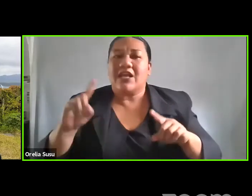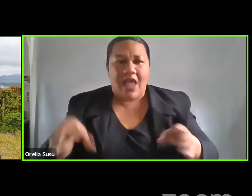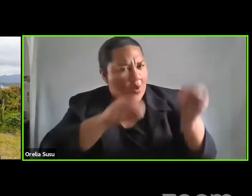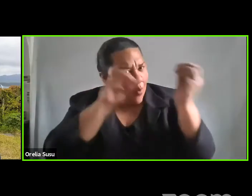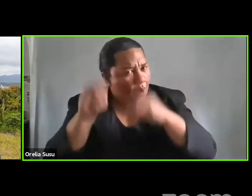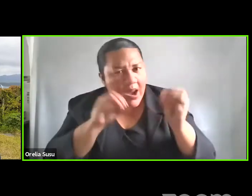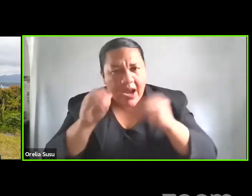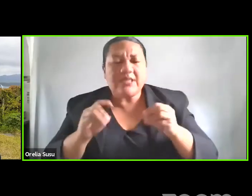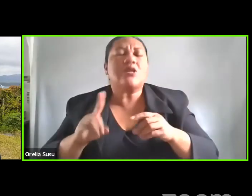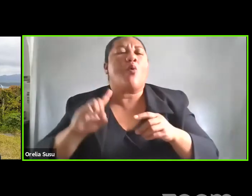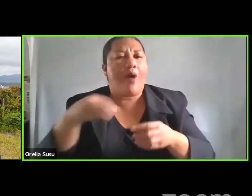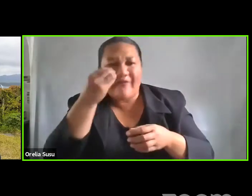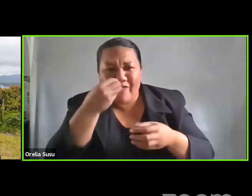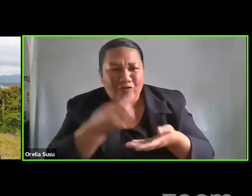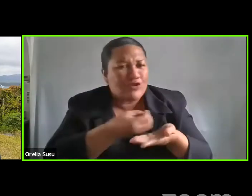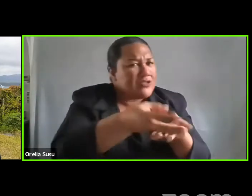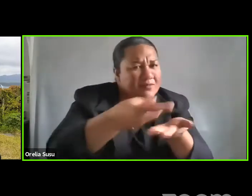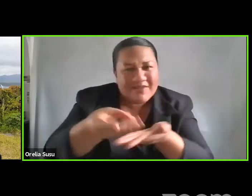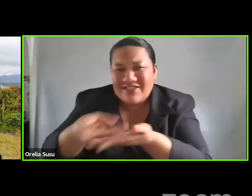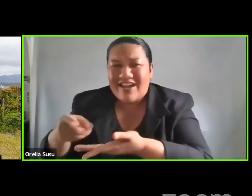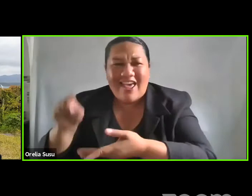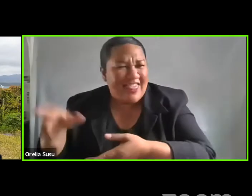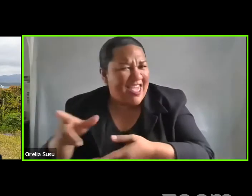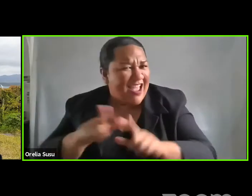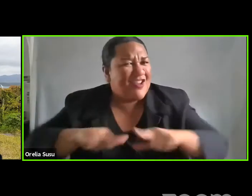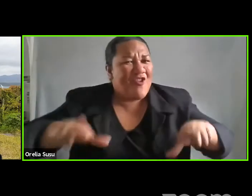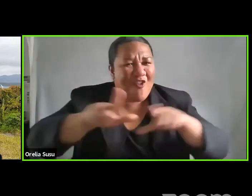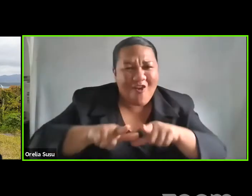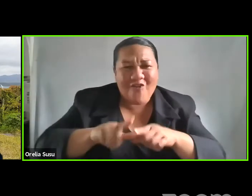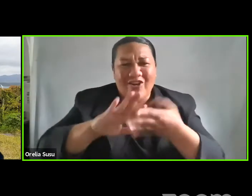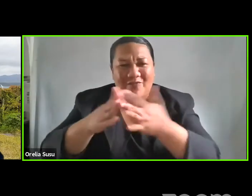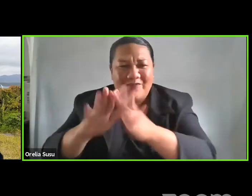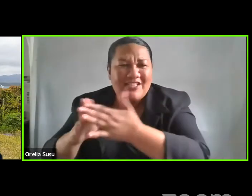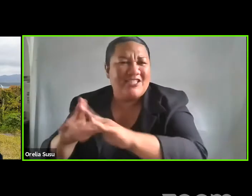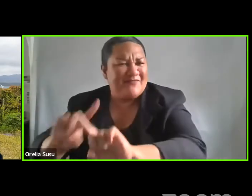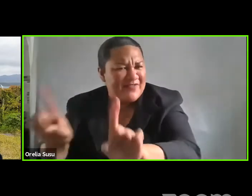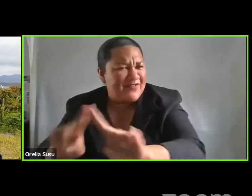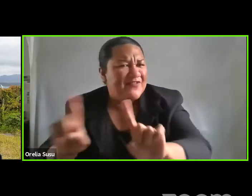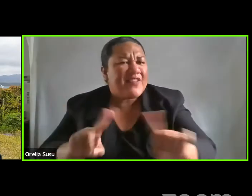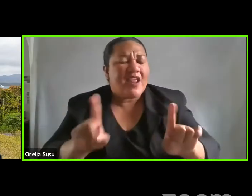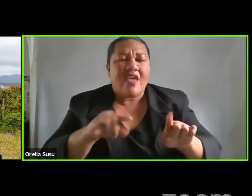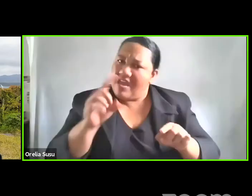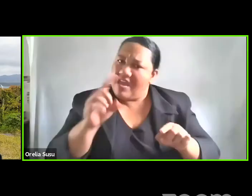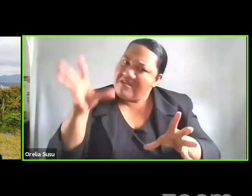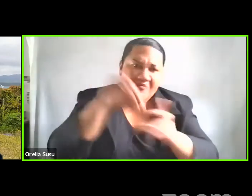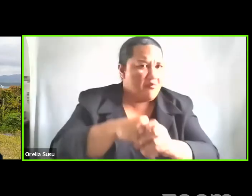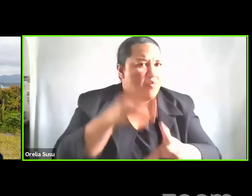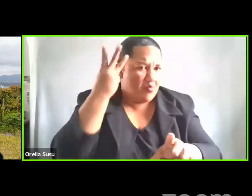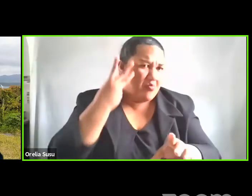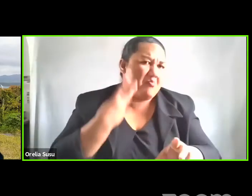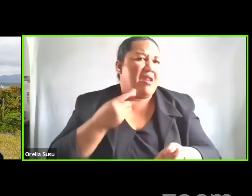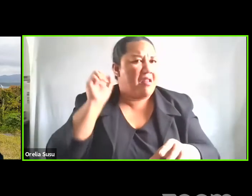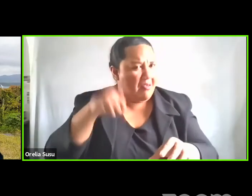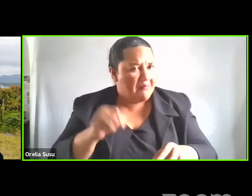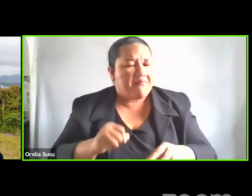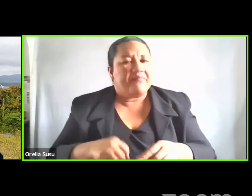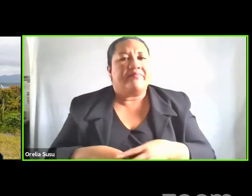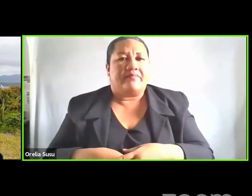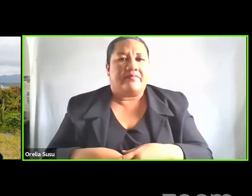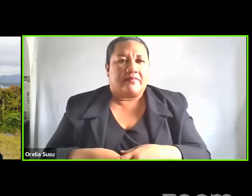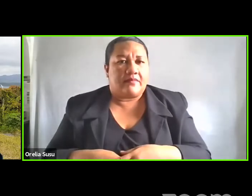distribution in their local communities and that and took part in recycling activities already these